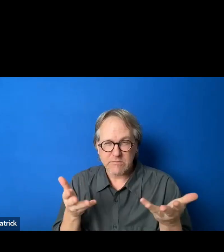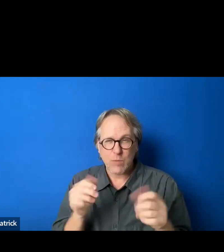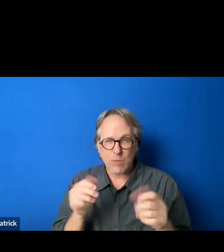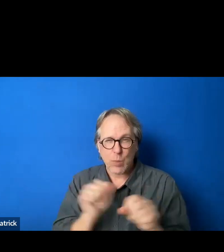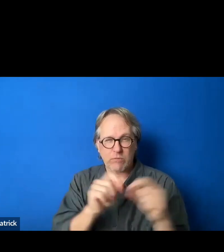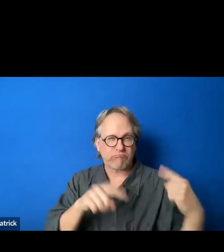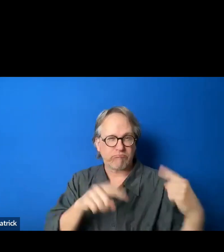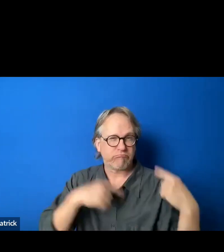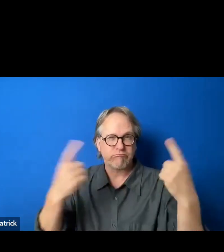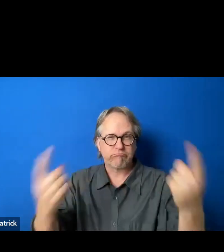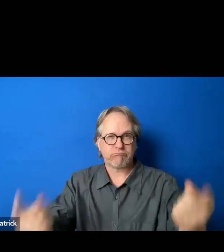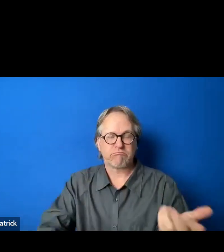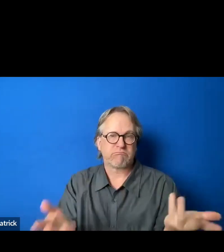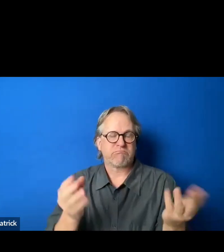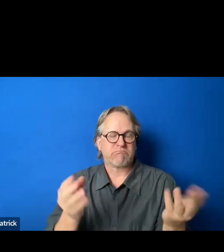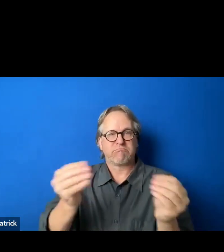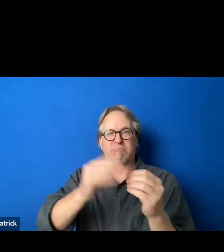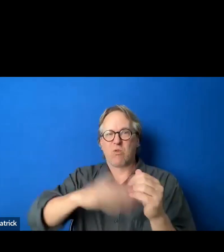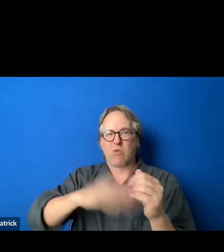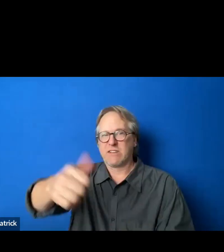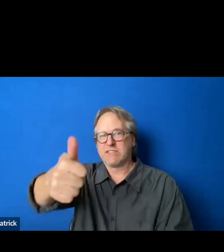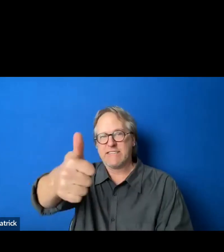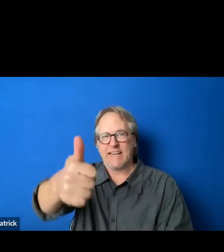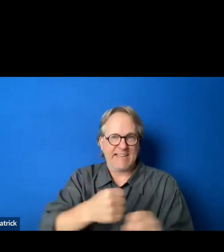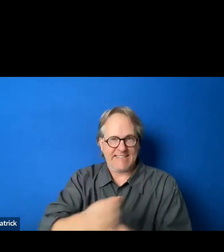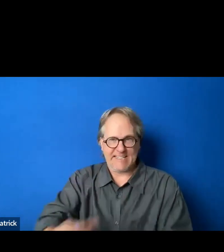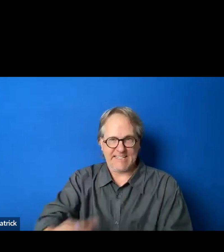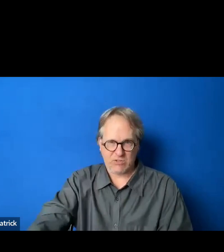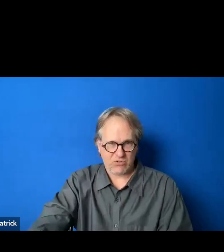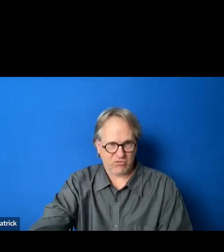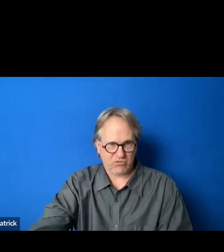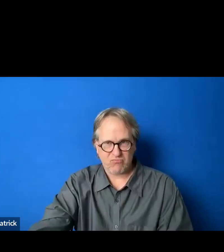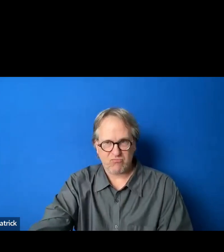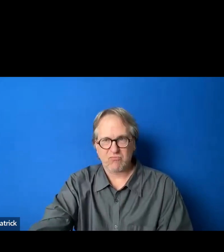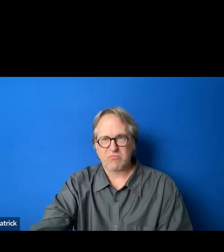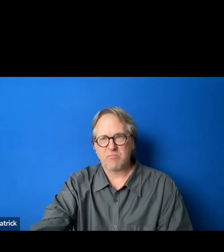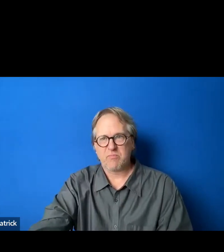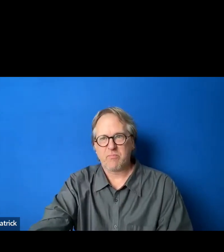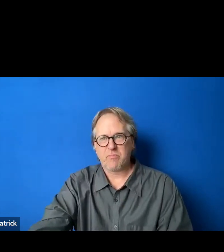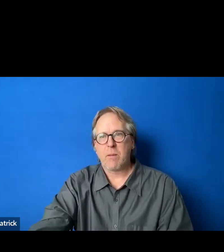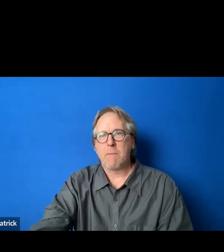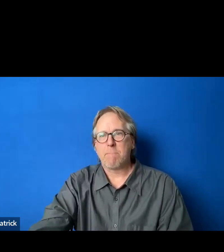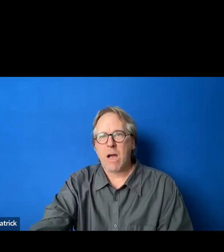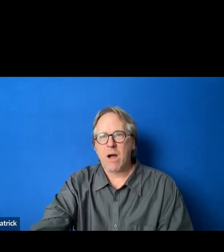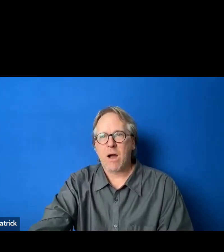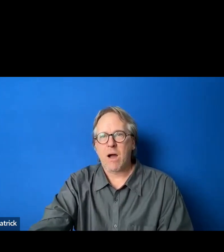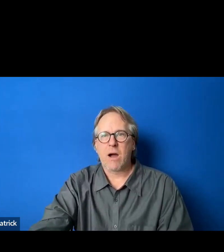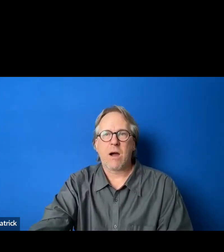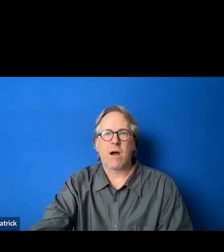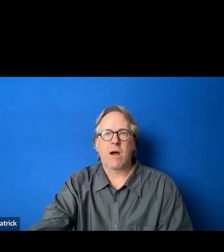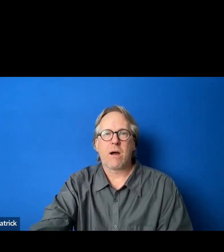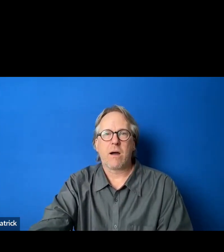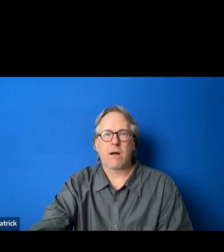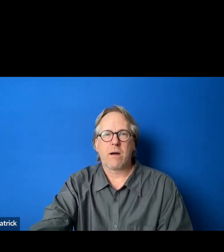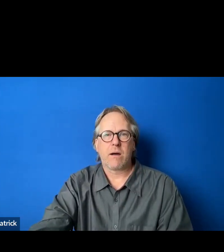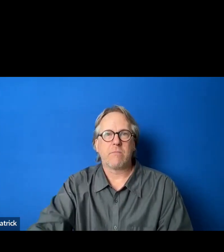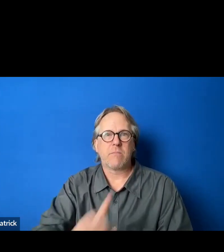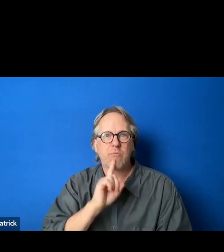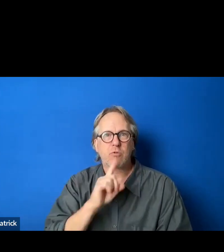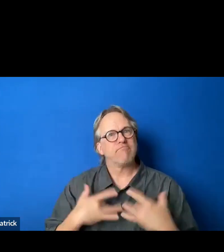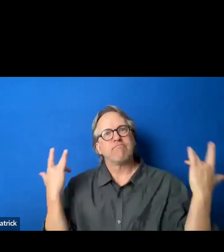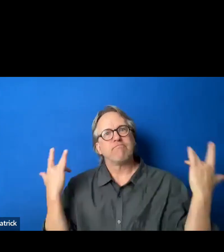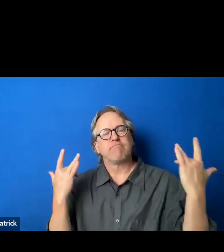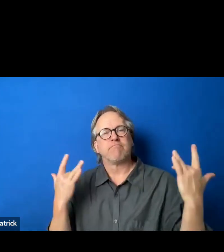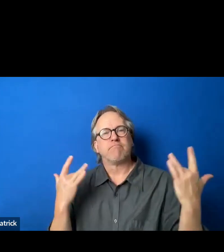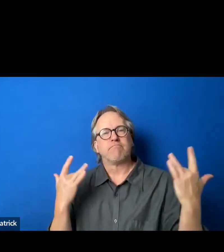for more than 10 years now. But it has been a super joy for me to